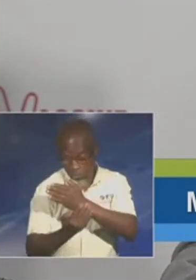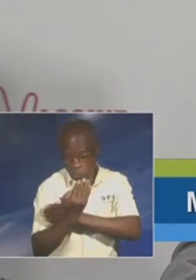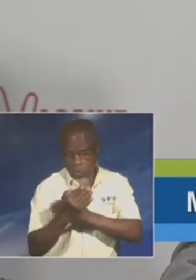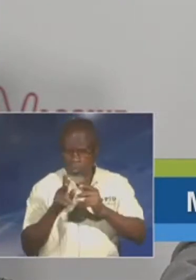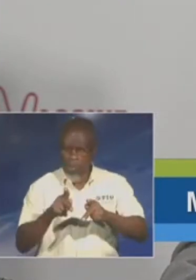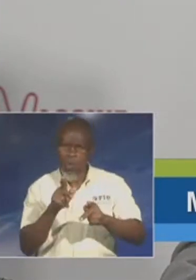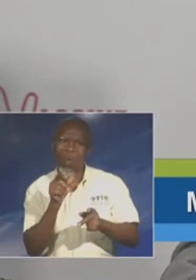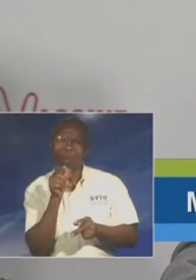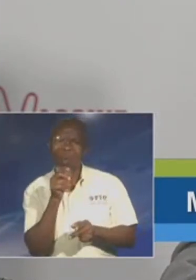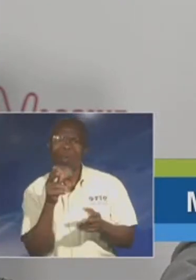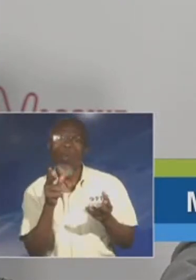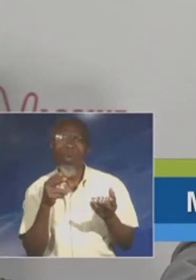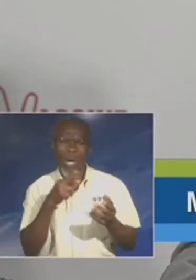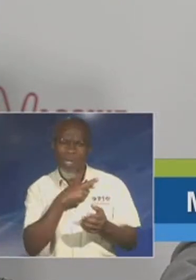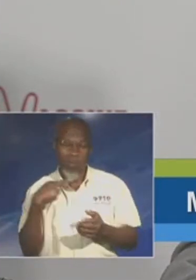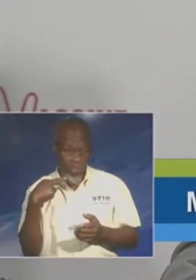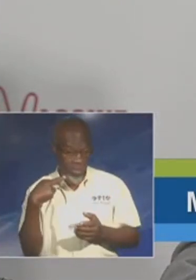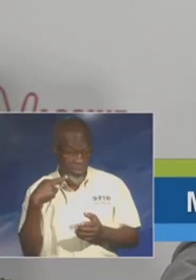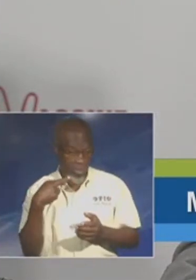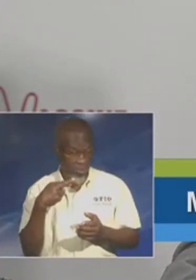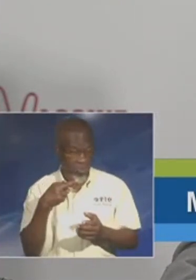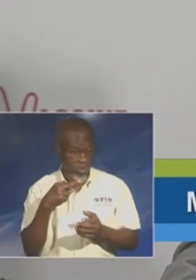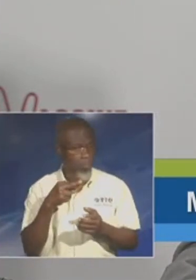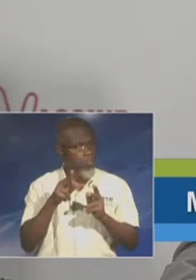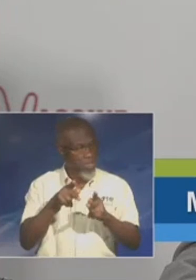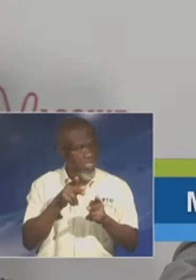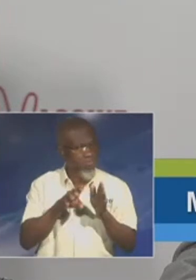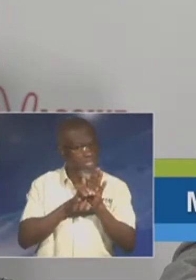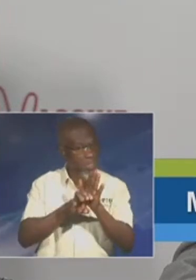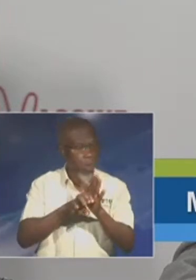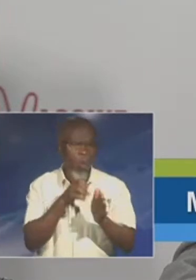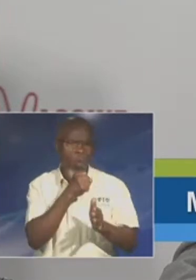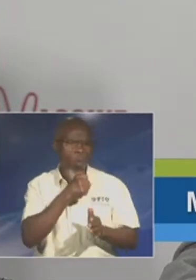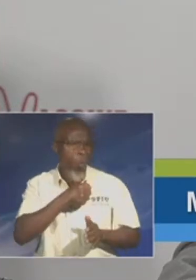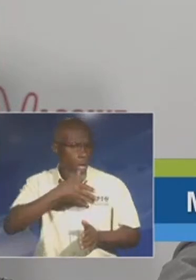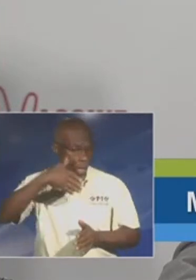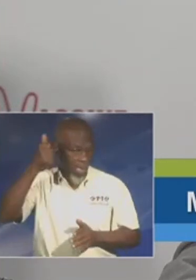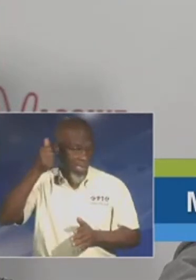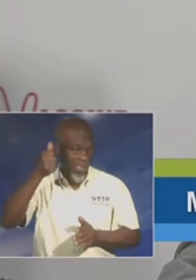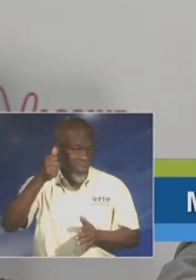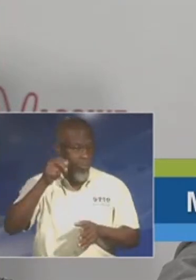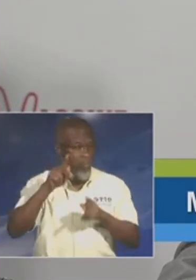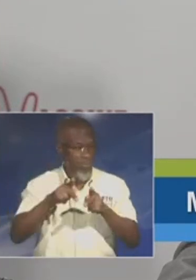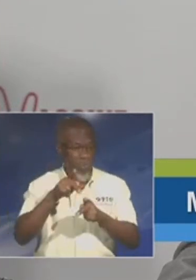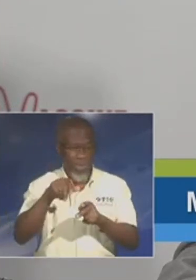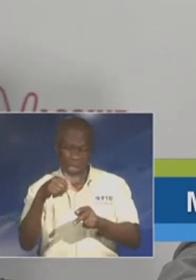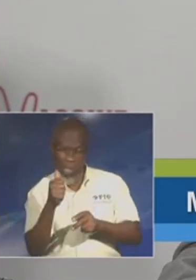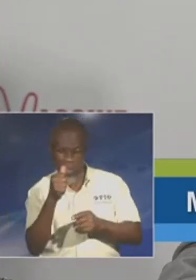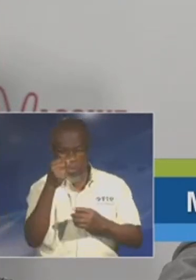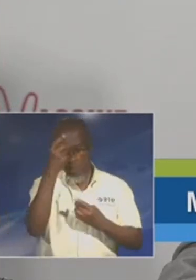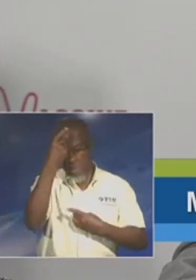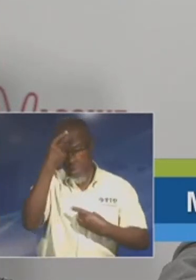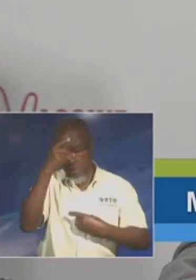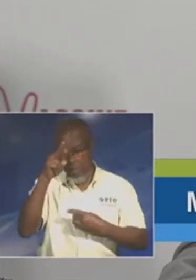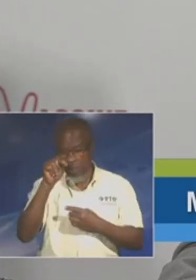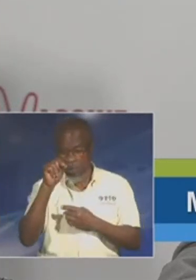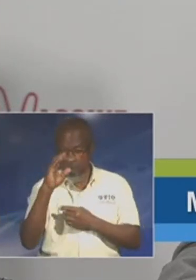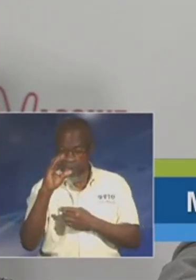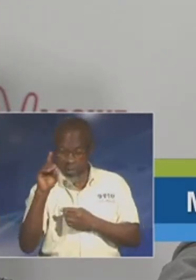risk, especially the elderly, those with comorbidities. What is a